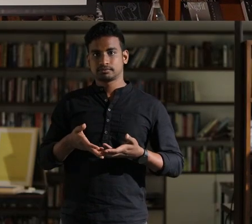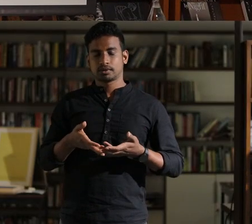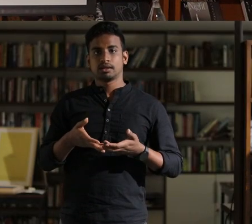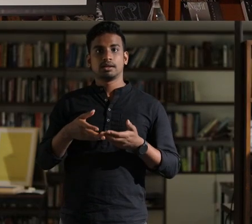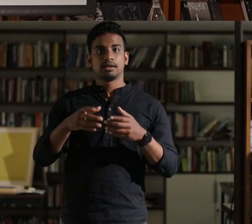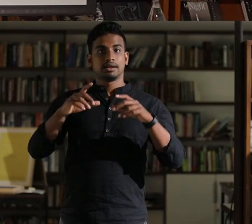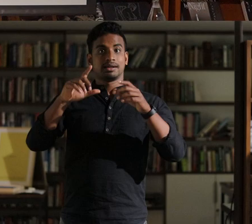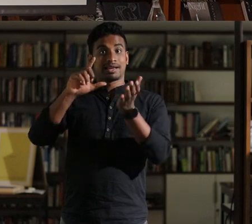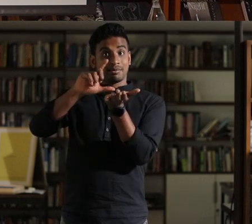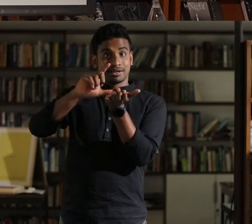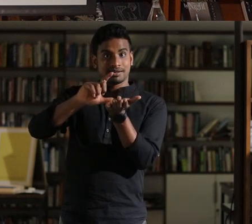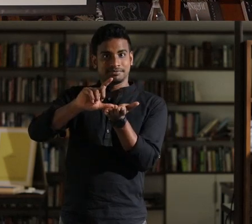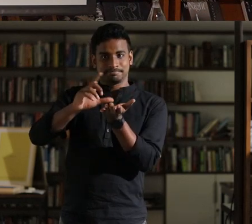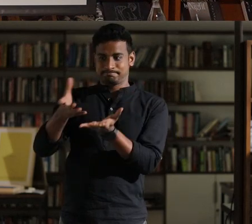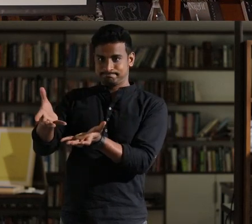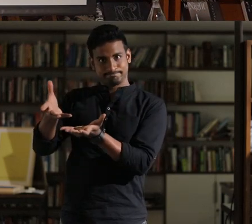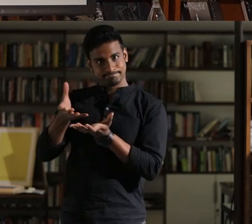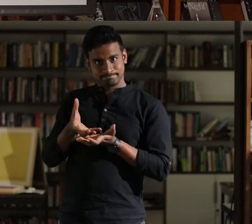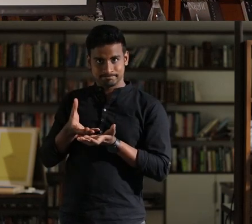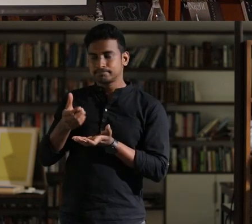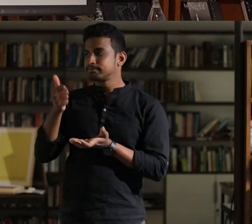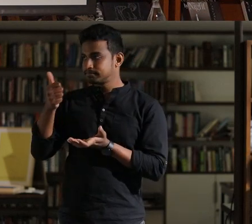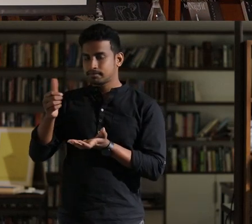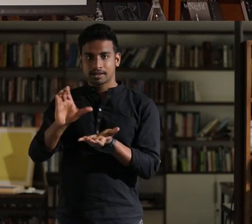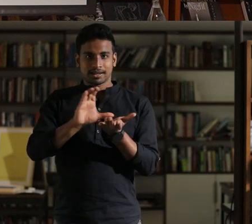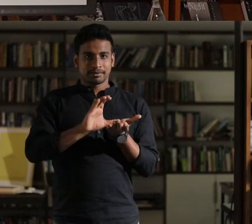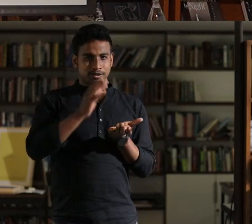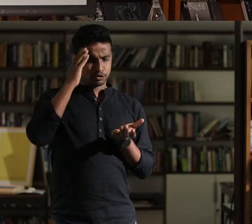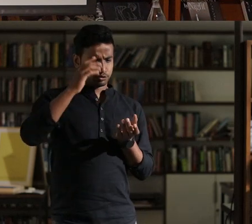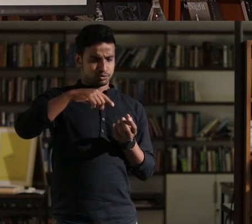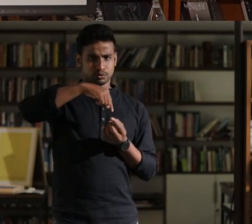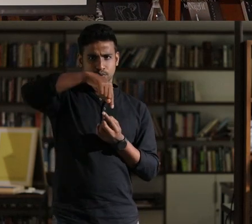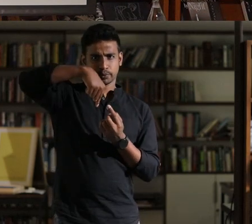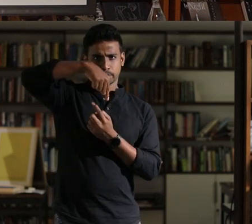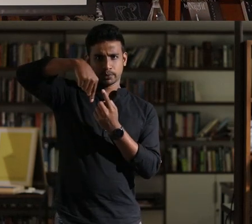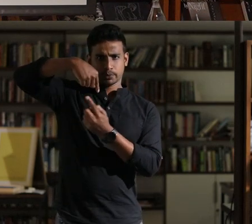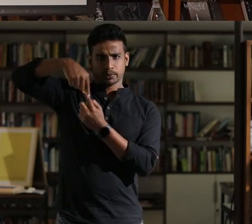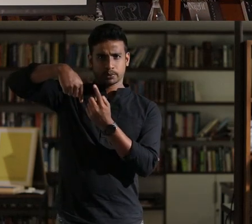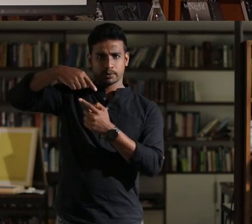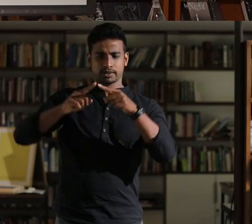kind of transfer the tapes into computer, digitize it, and so on and so forth.